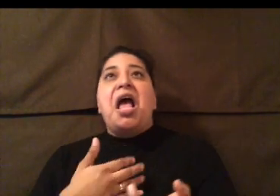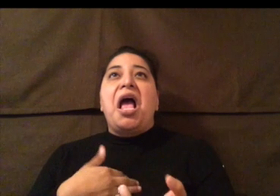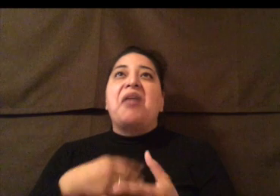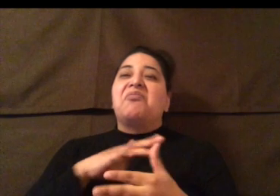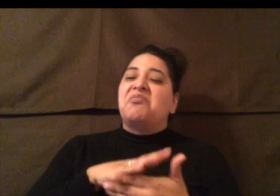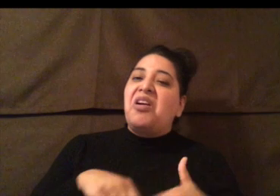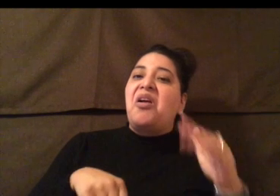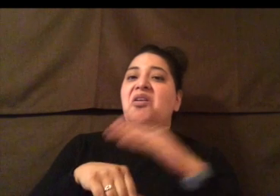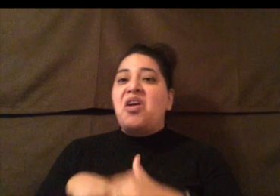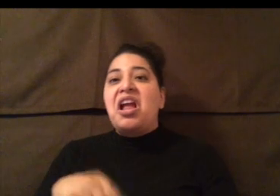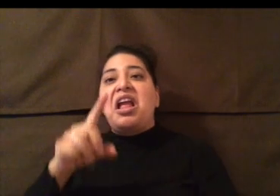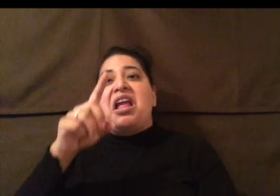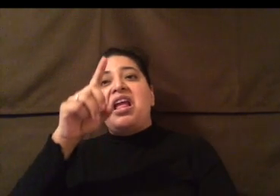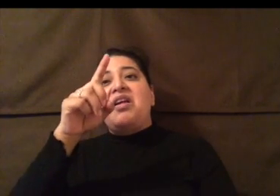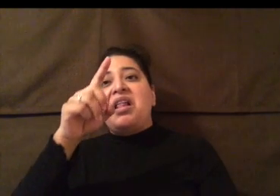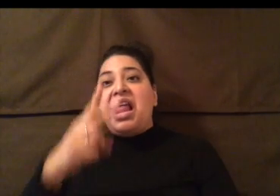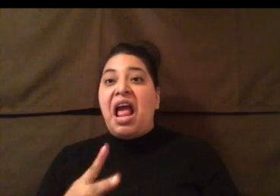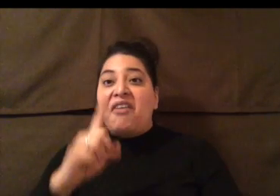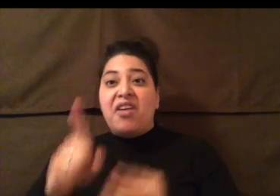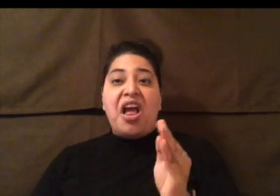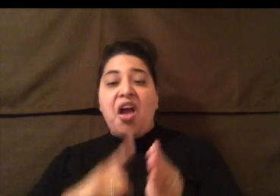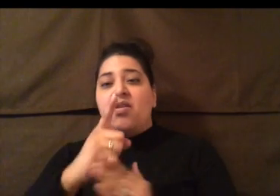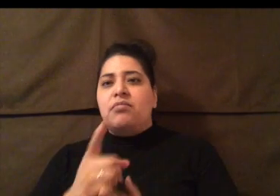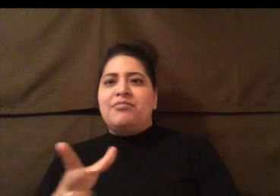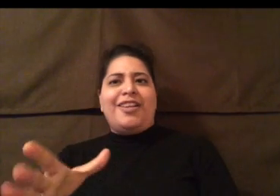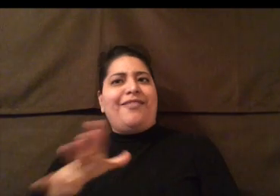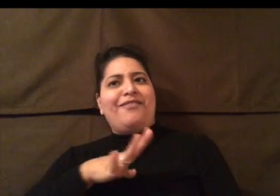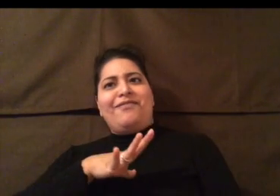which means I'm going to have to add 10 minutes here.